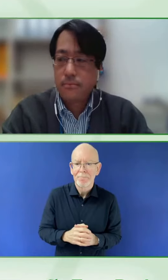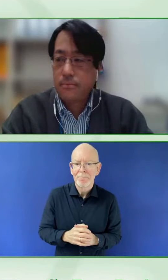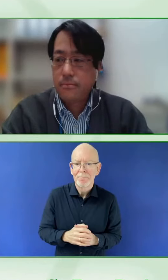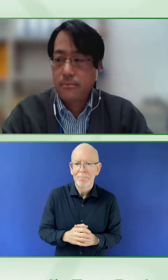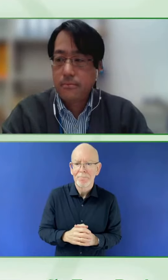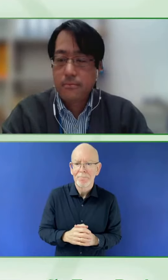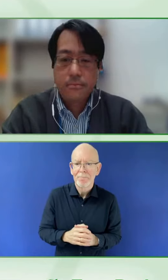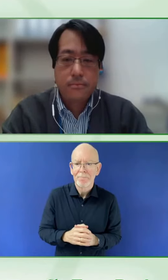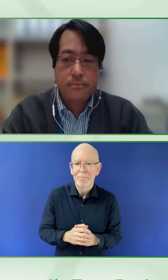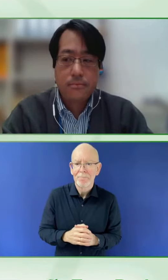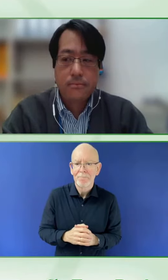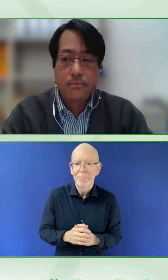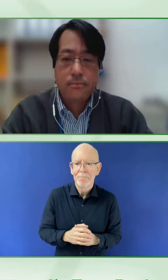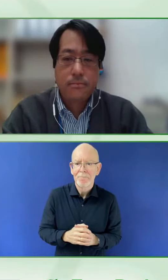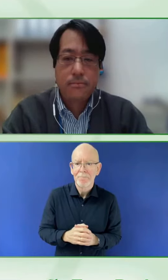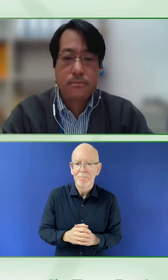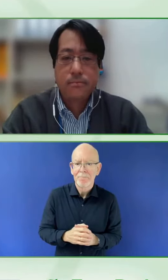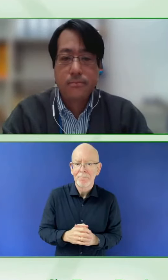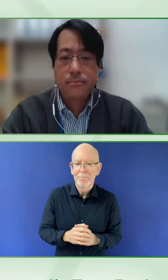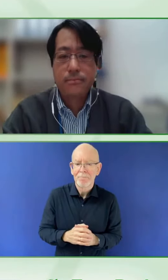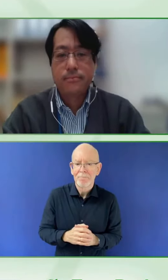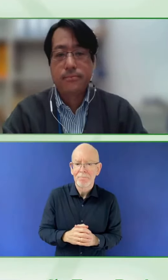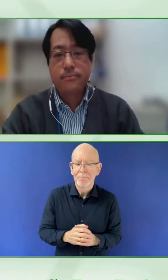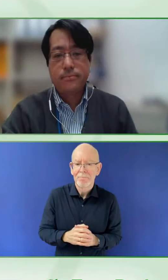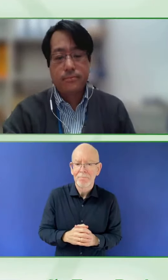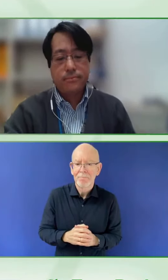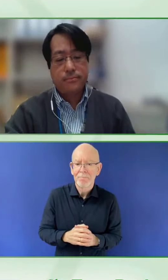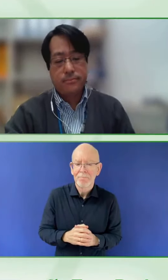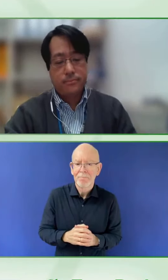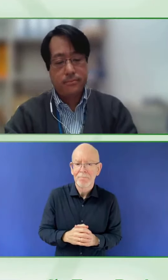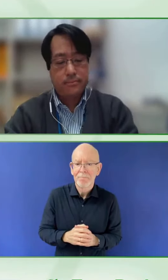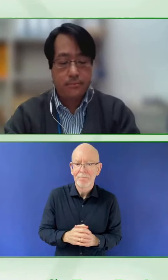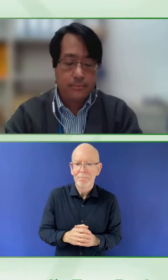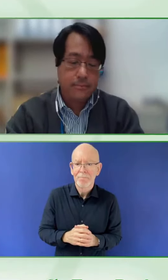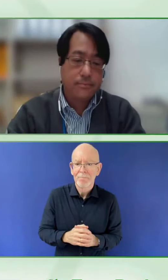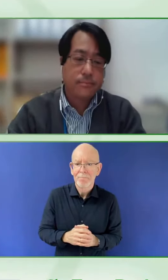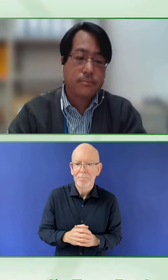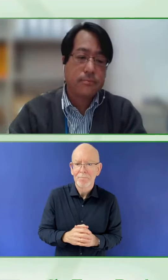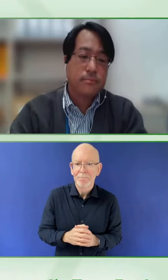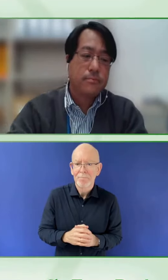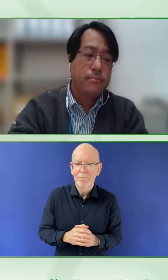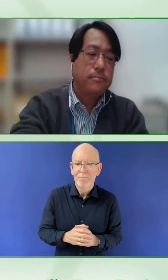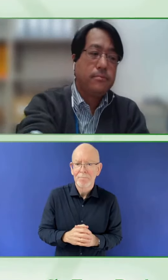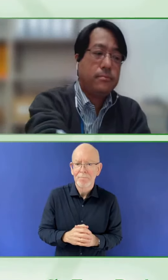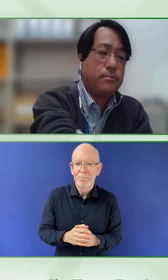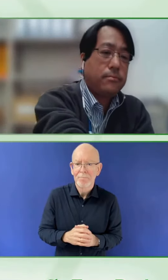Once I was comfortable with the operation, I exhibited at an accessibility trade show.